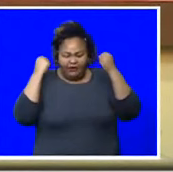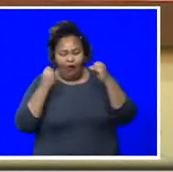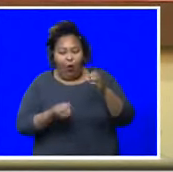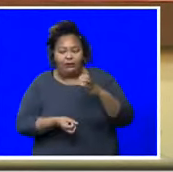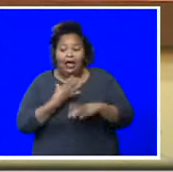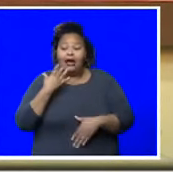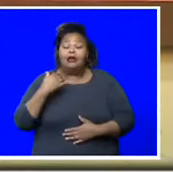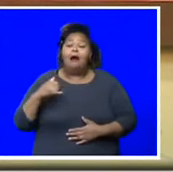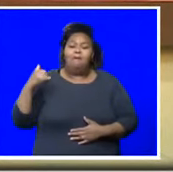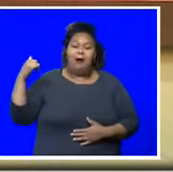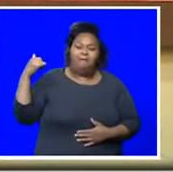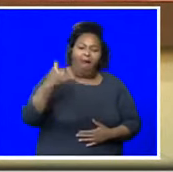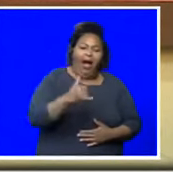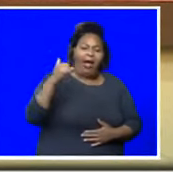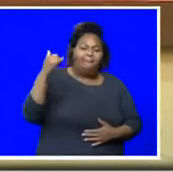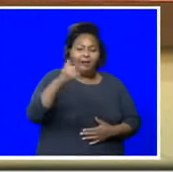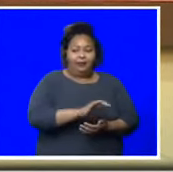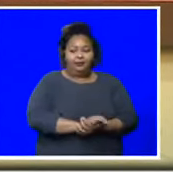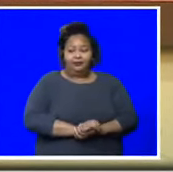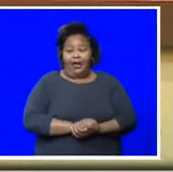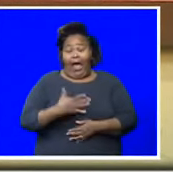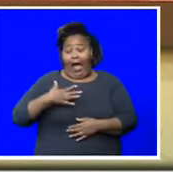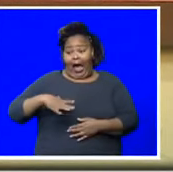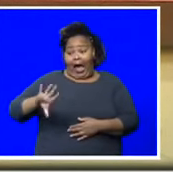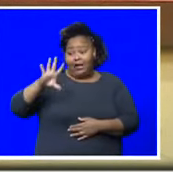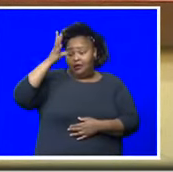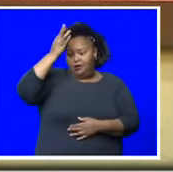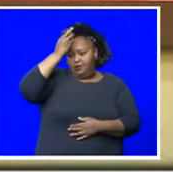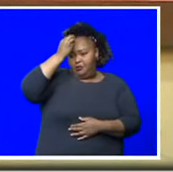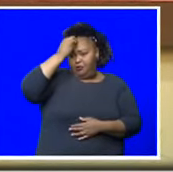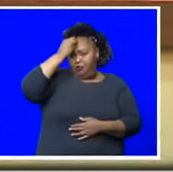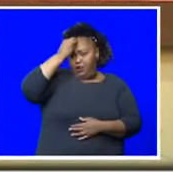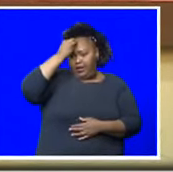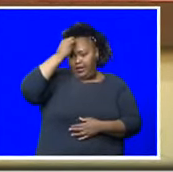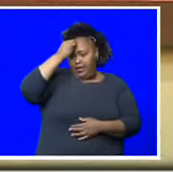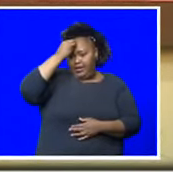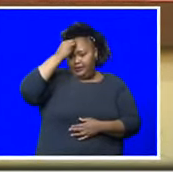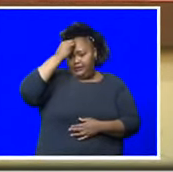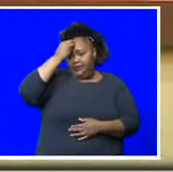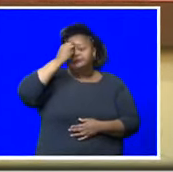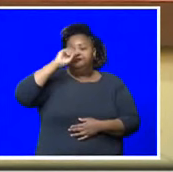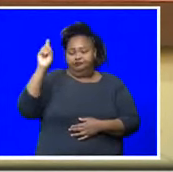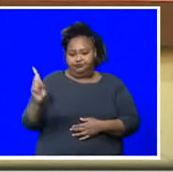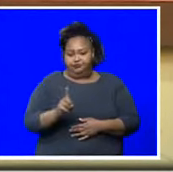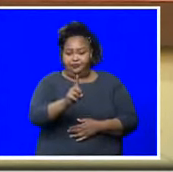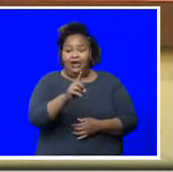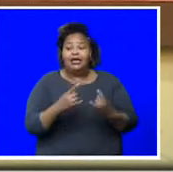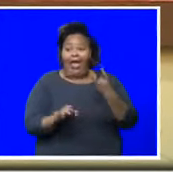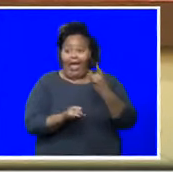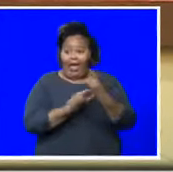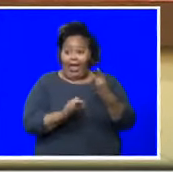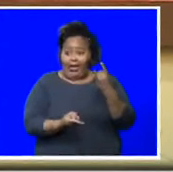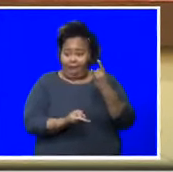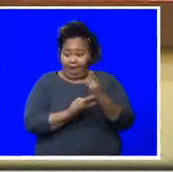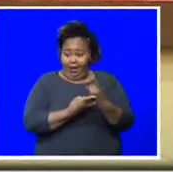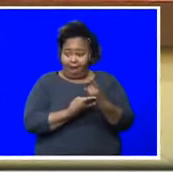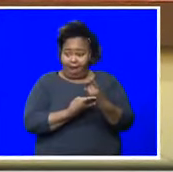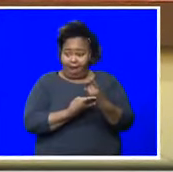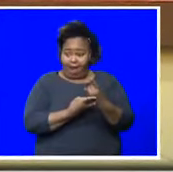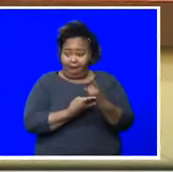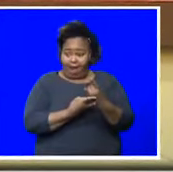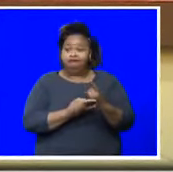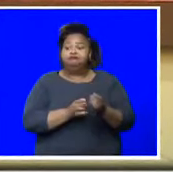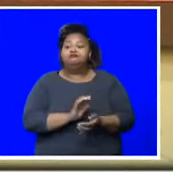sibindi langena khona lapha lelinye saphuthume kulandza labangasita kulekelela kulesimo leli lelingenile ke lakhona